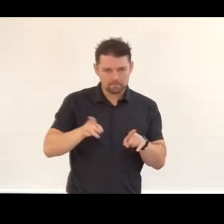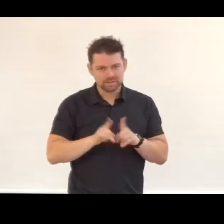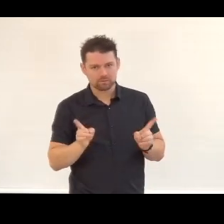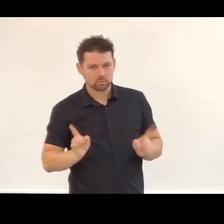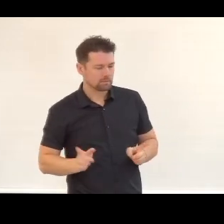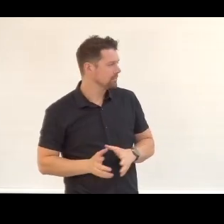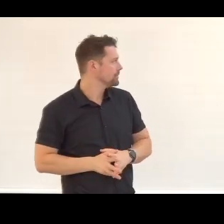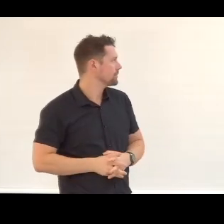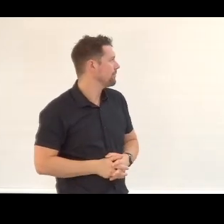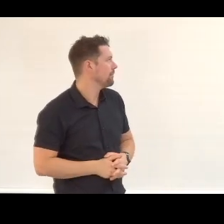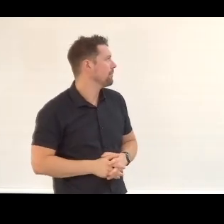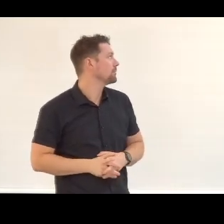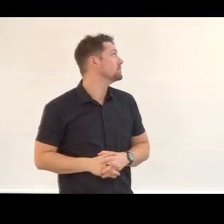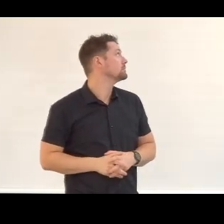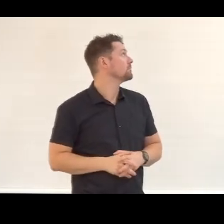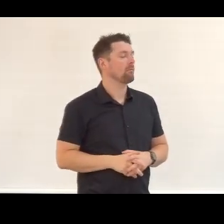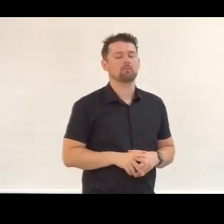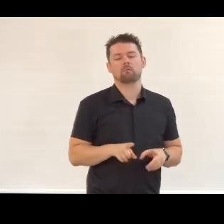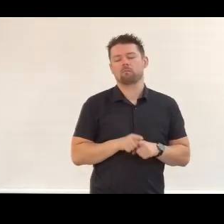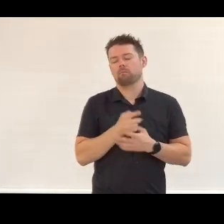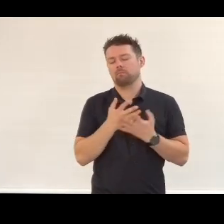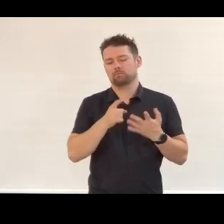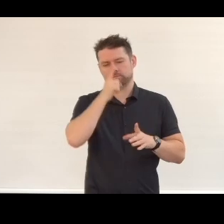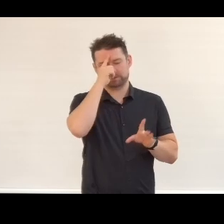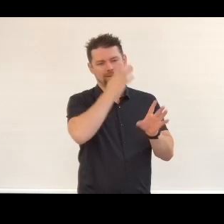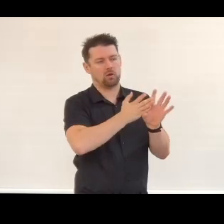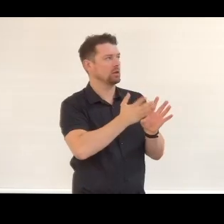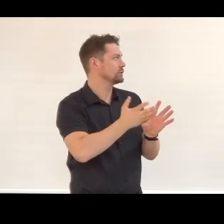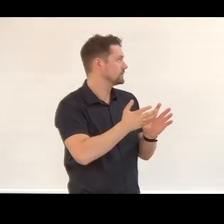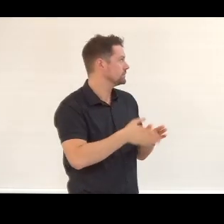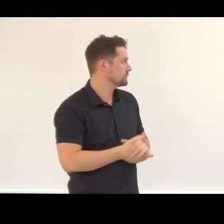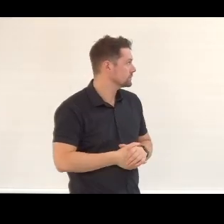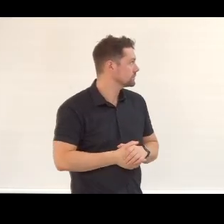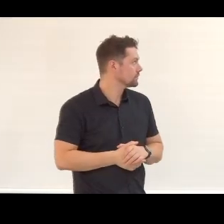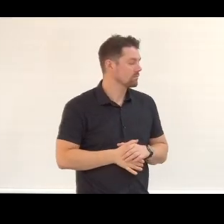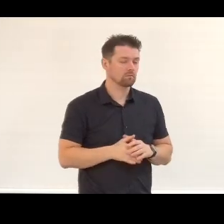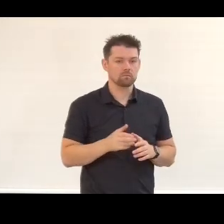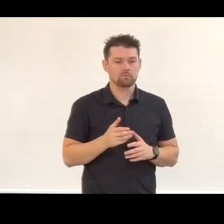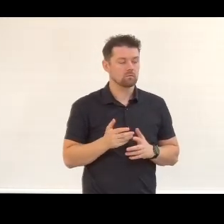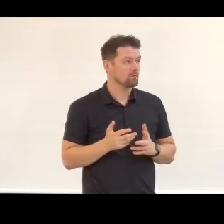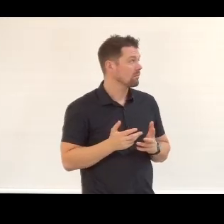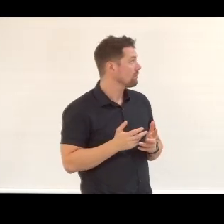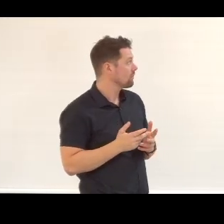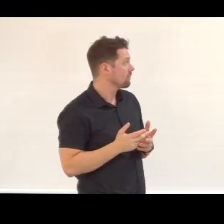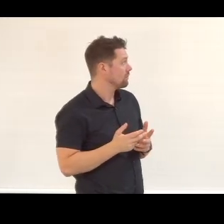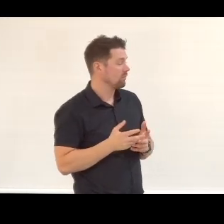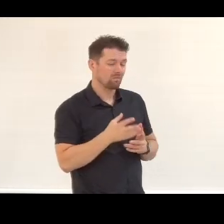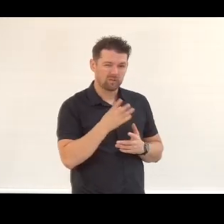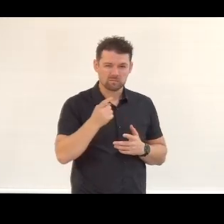Then there were also several tests about crew psychology. So we had Paro, some tests about cognitive